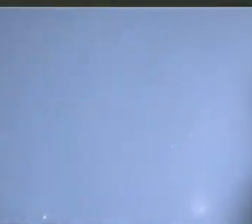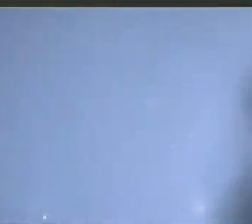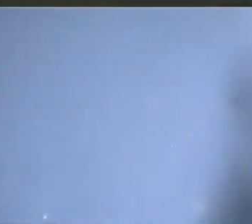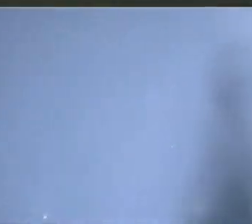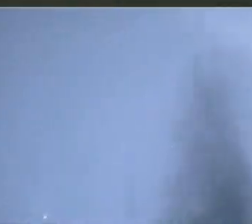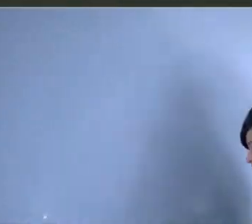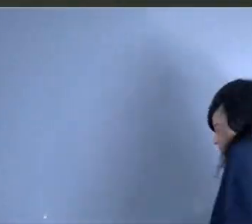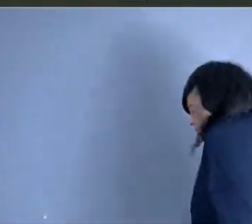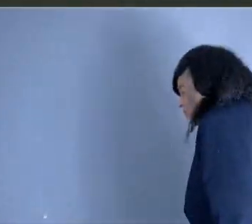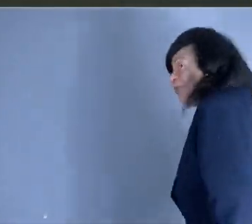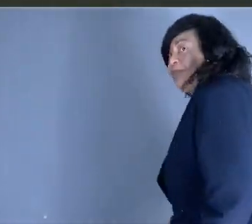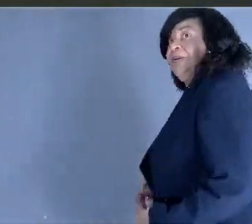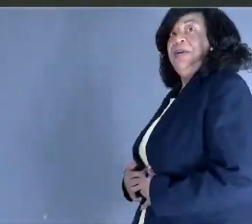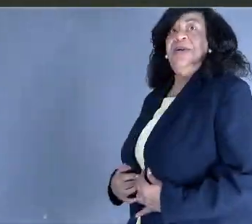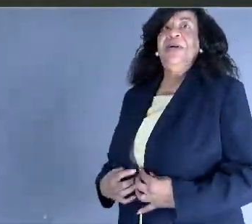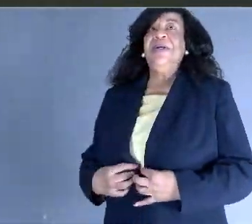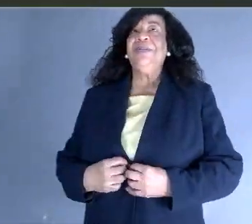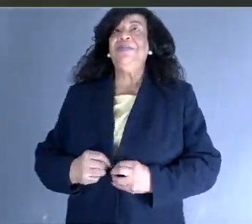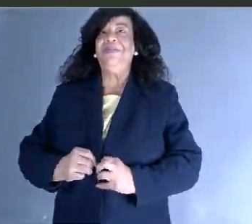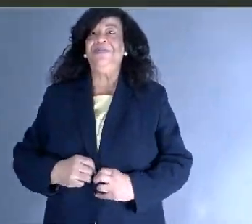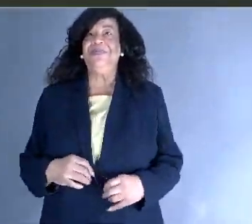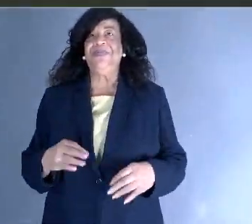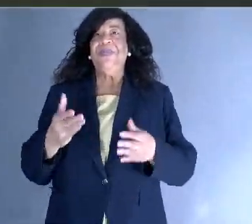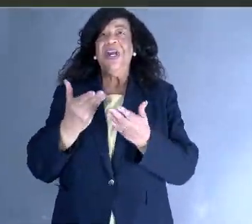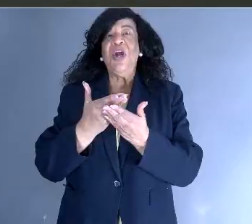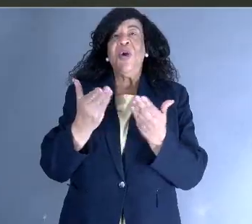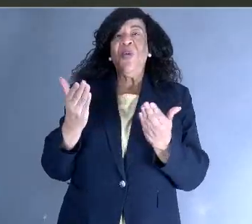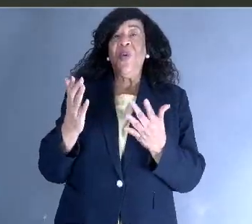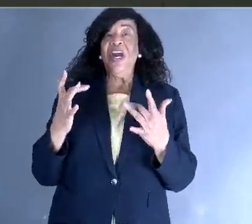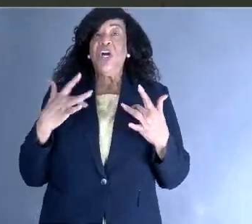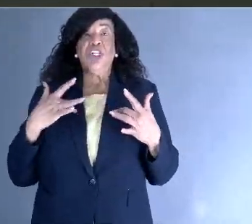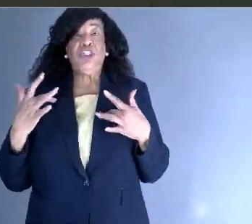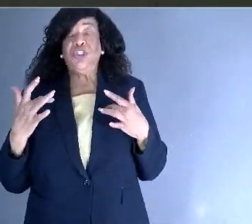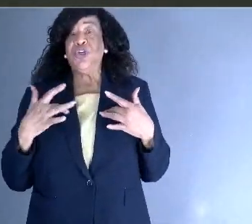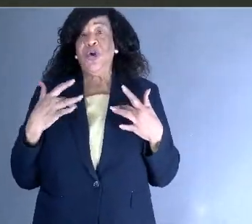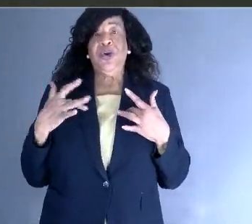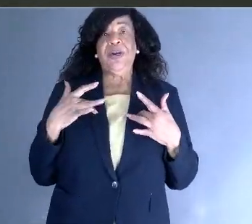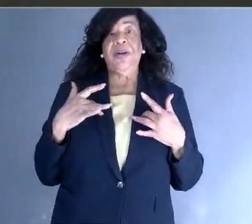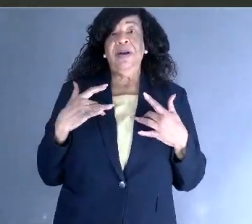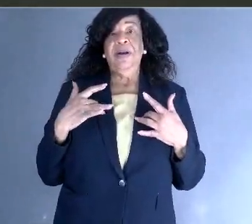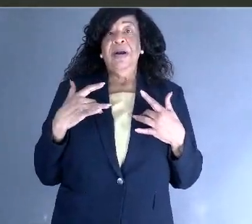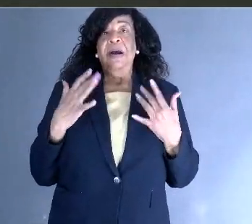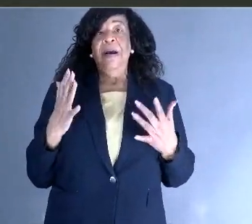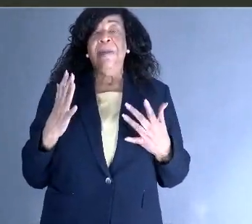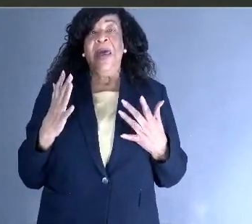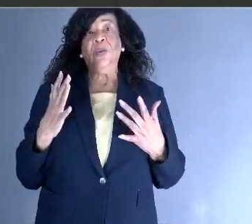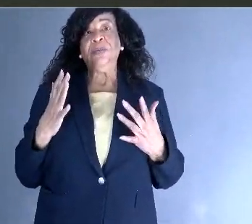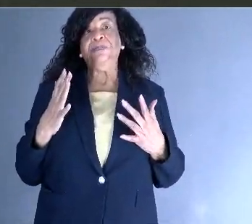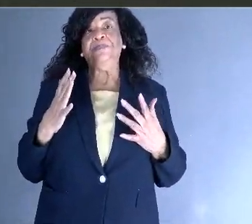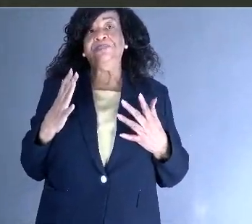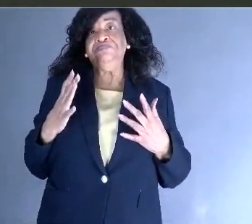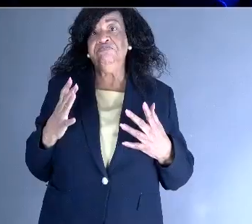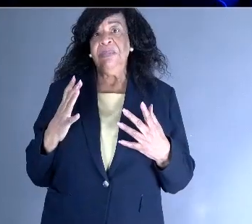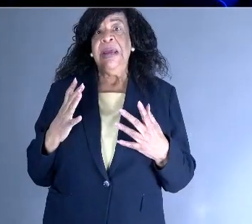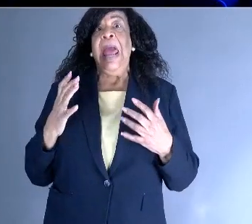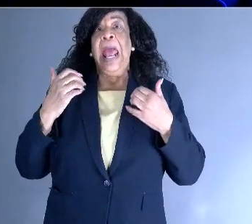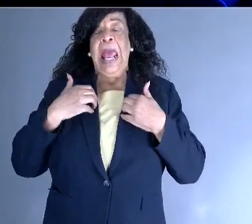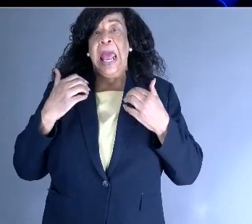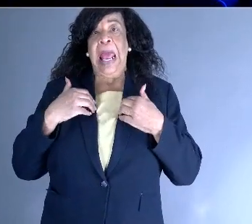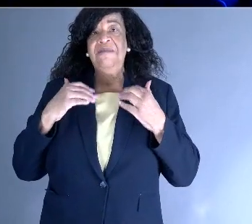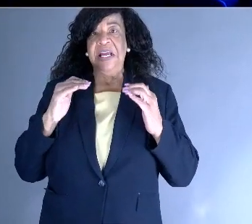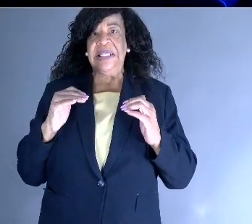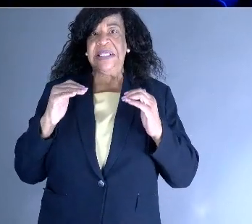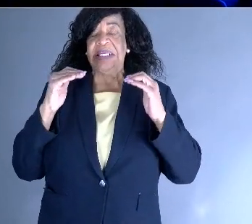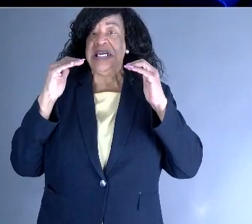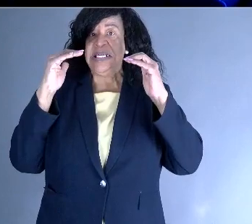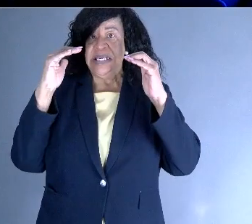next CEOs the next mayor the next city councilman the next school